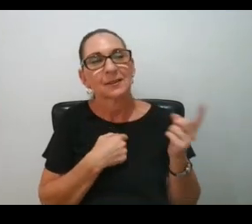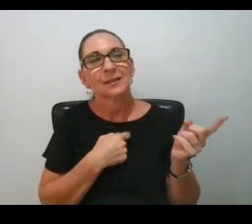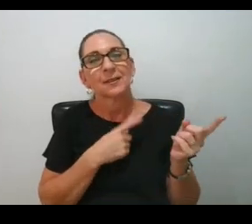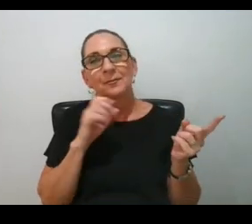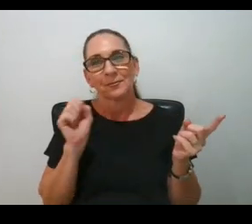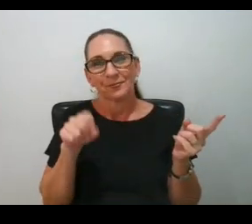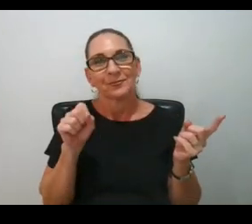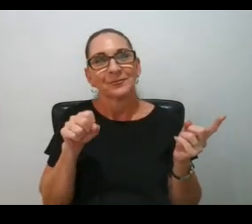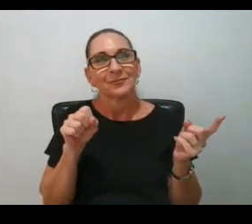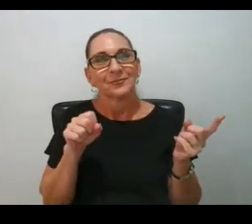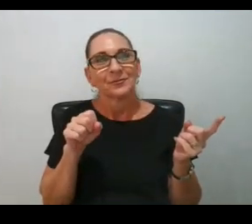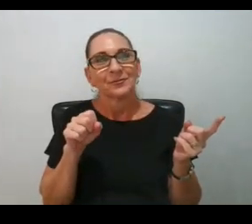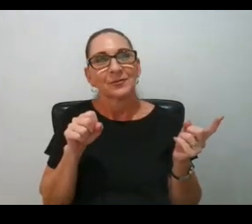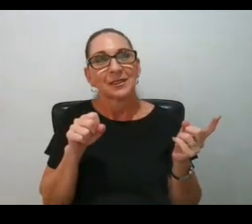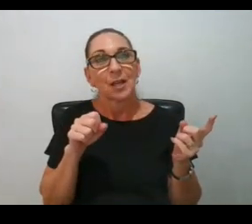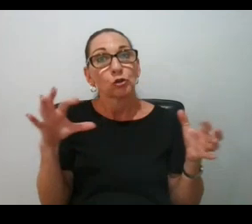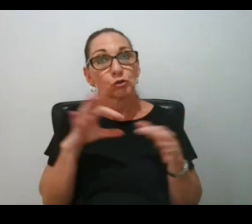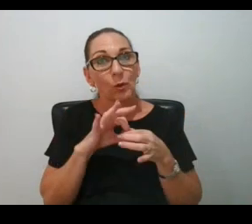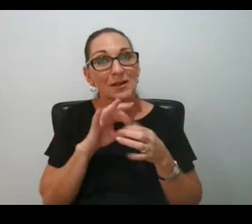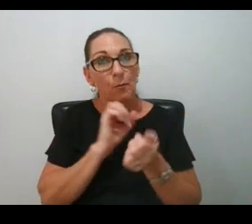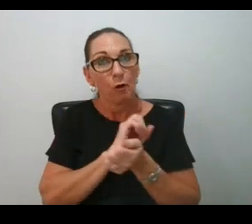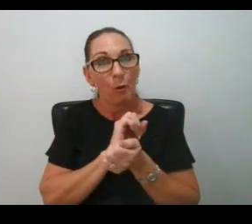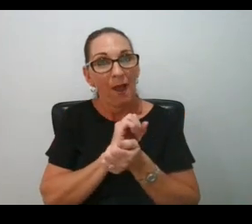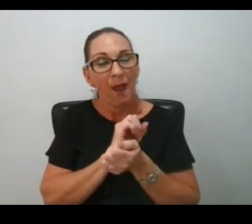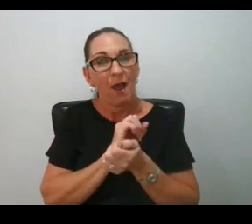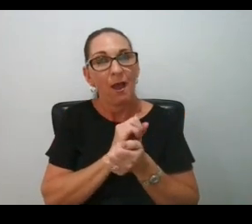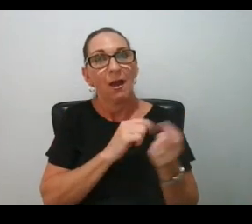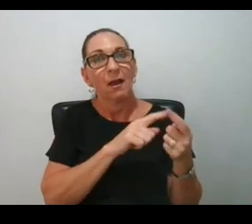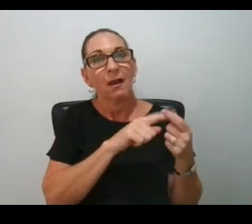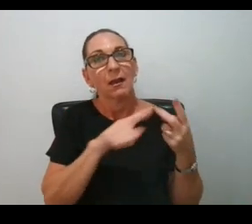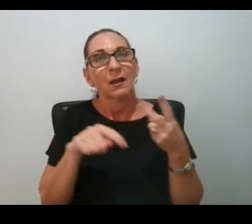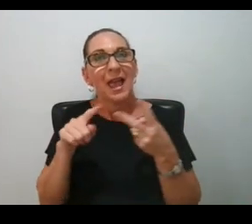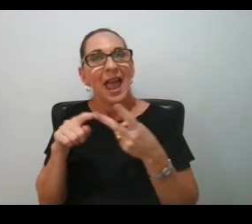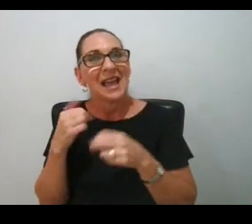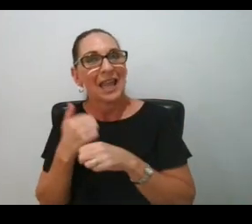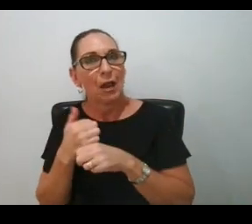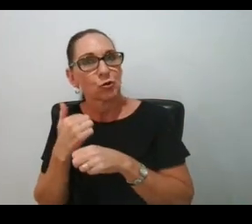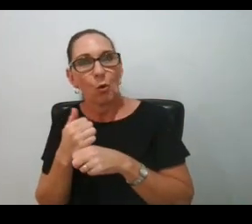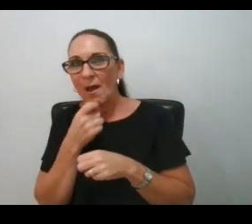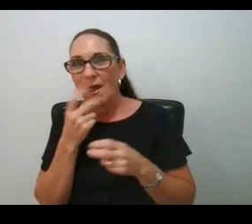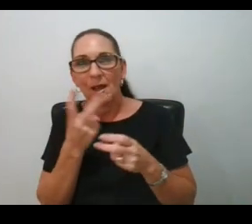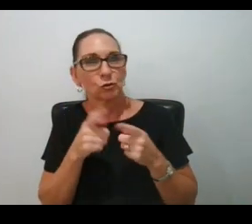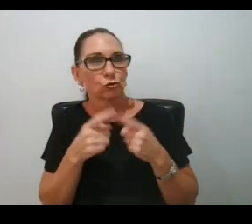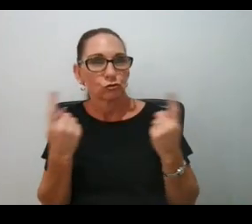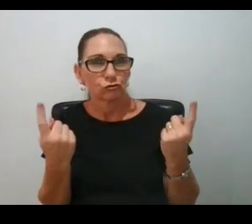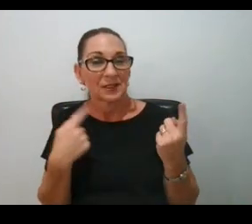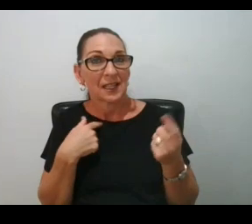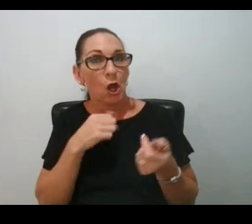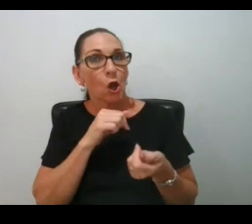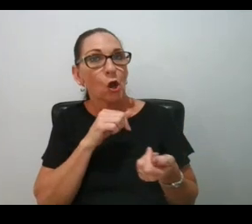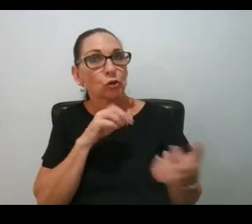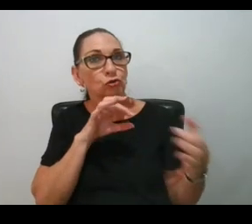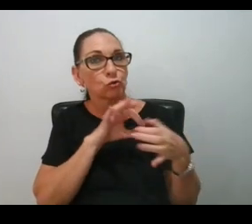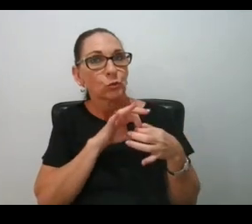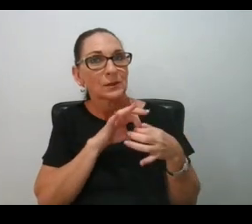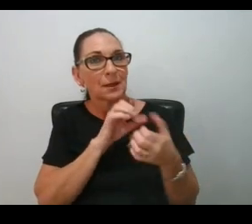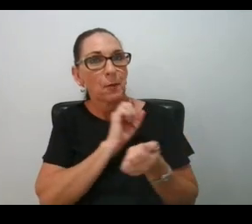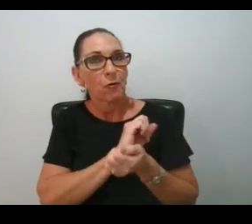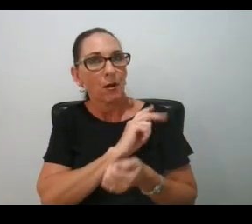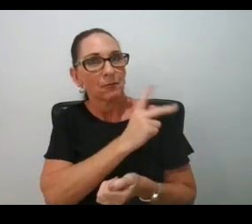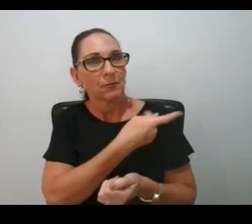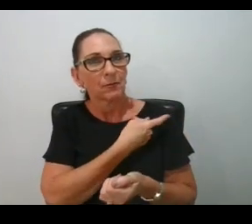So joint borrower and guarantor are two different things. If you're a joint borrower, you and your other borrower are jointly and